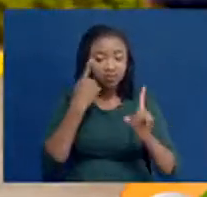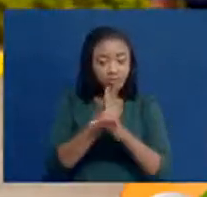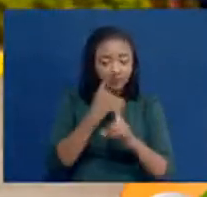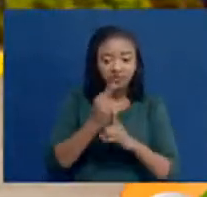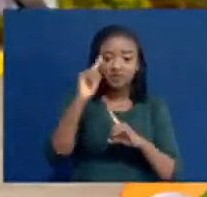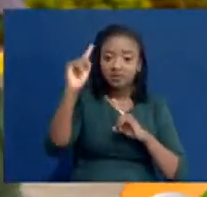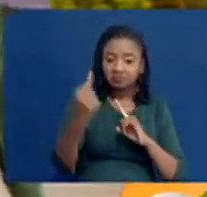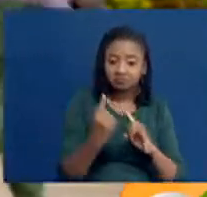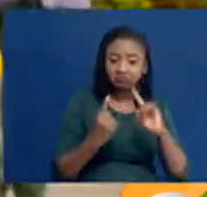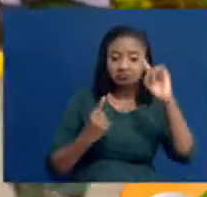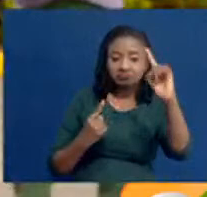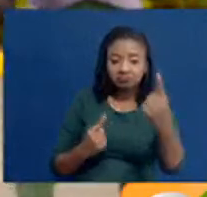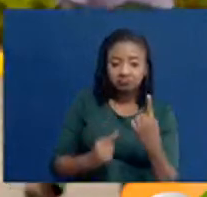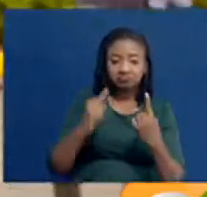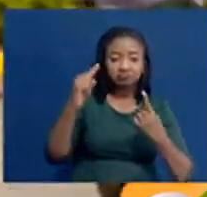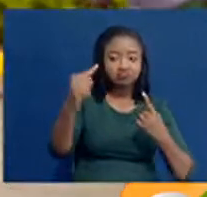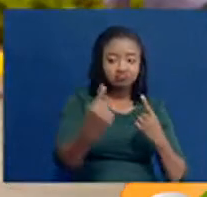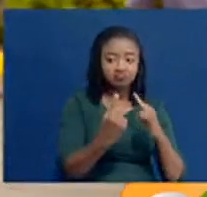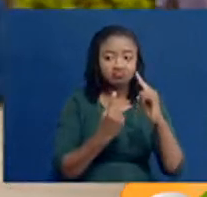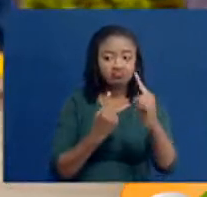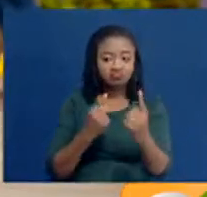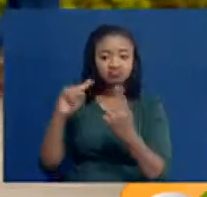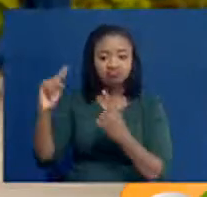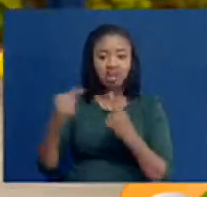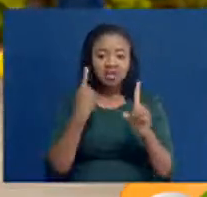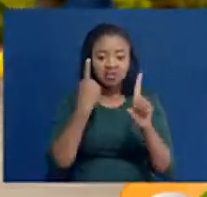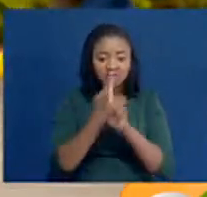groups submitting memoranda, with more